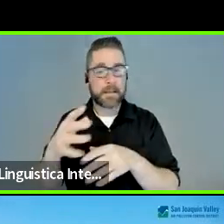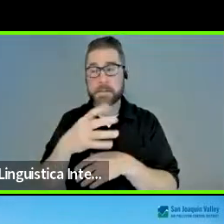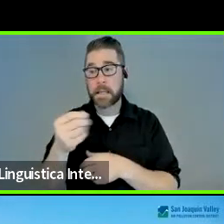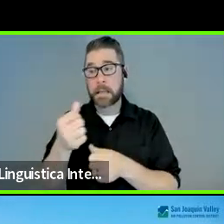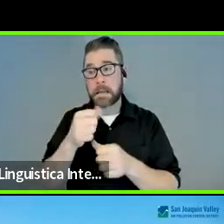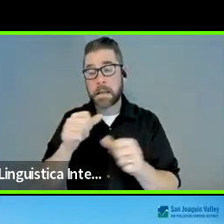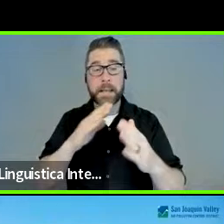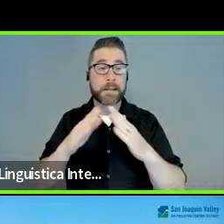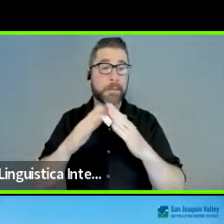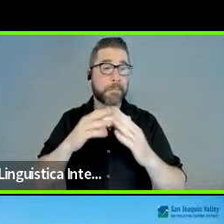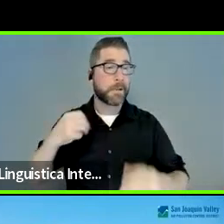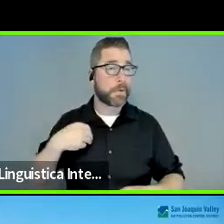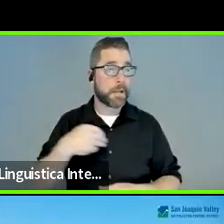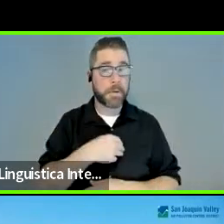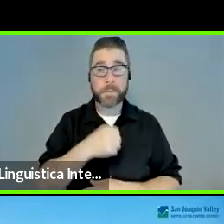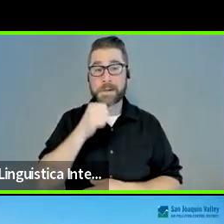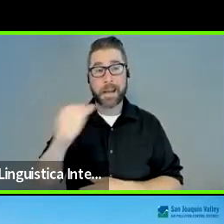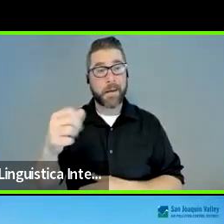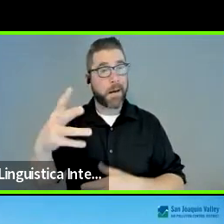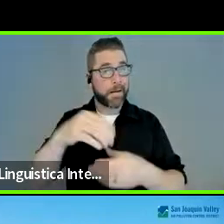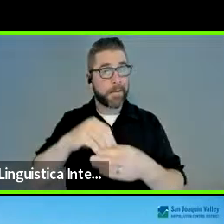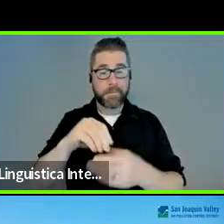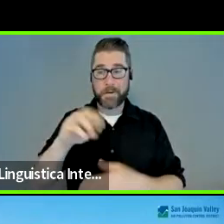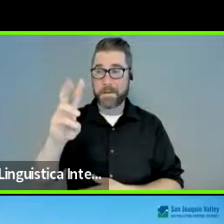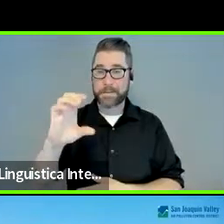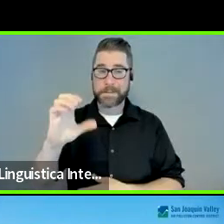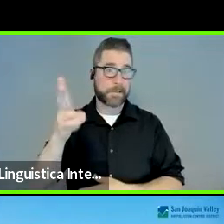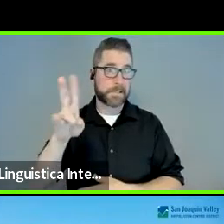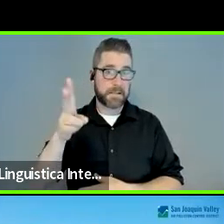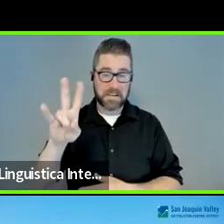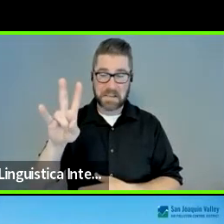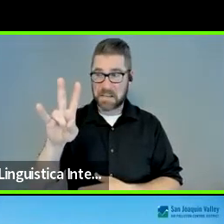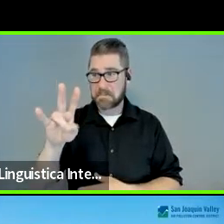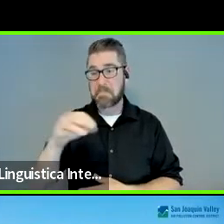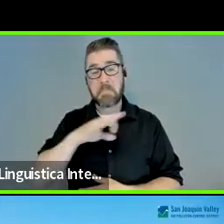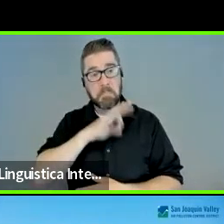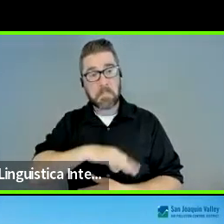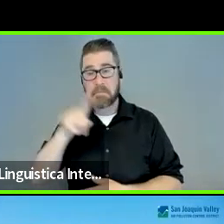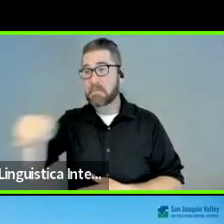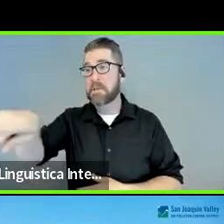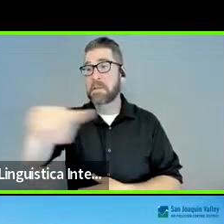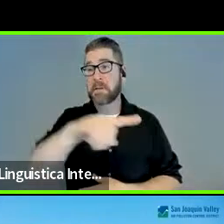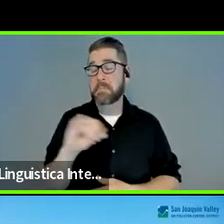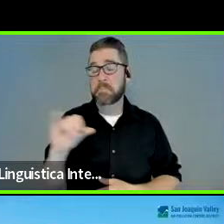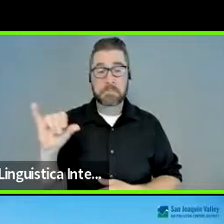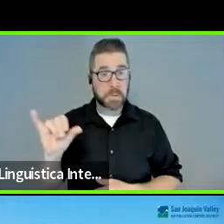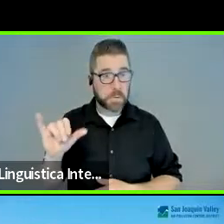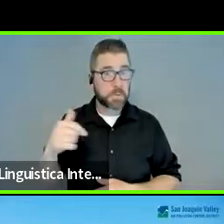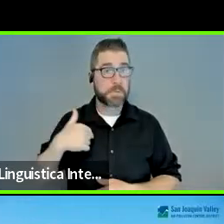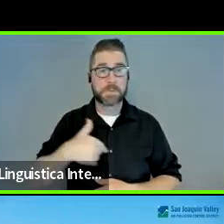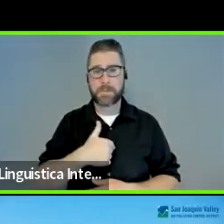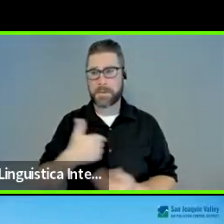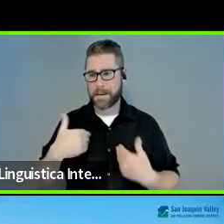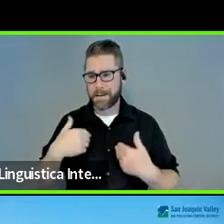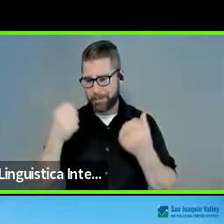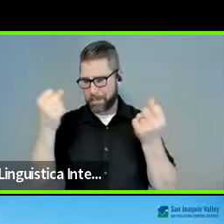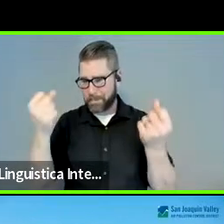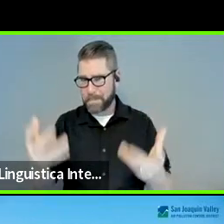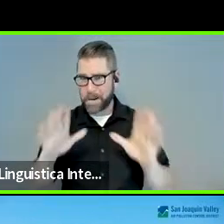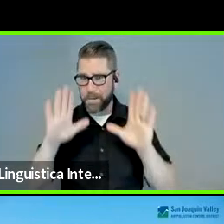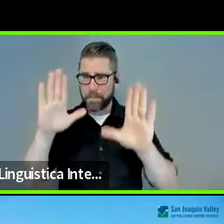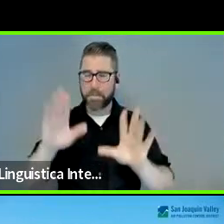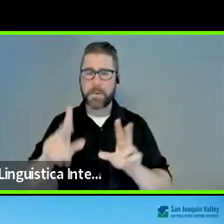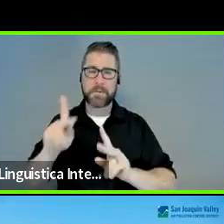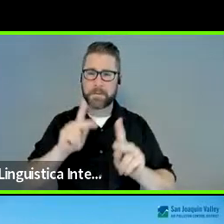part of 617, I think would be really beneficial. So we have some really great lineups of folks that are helping us create